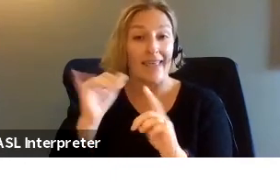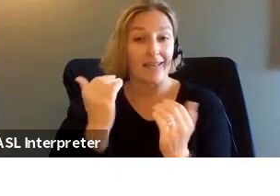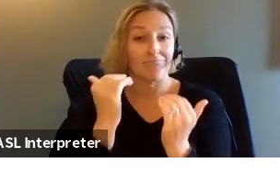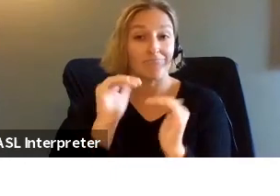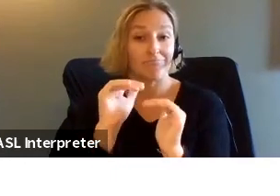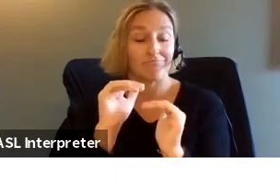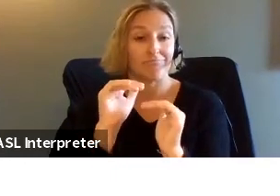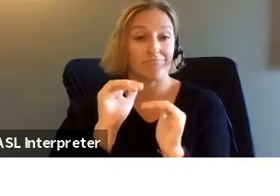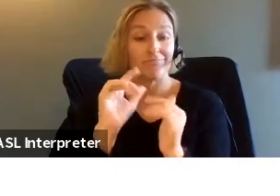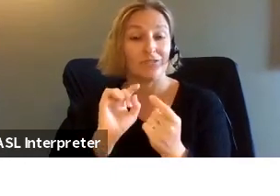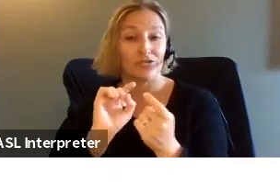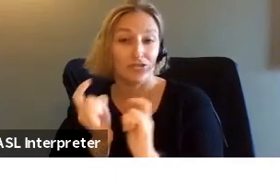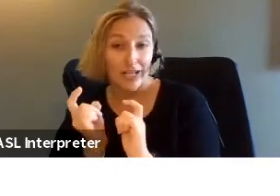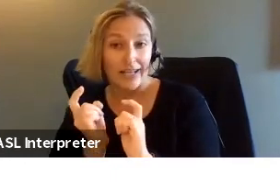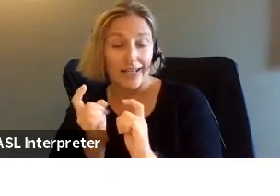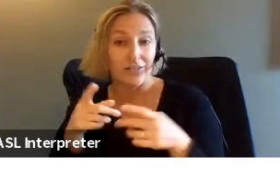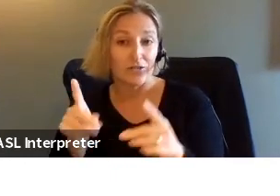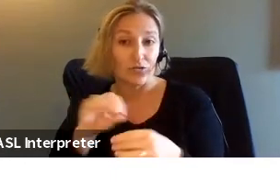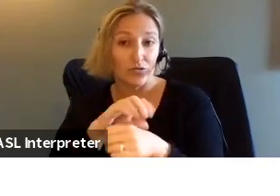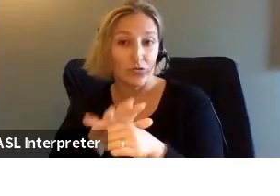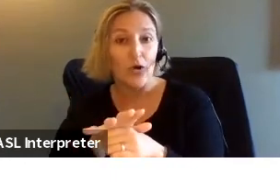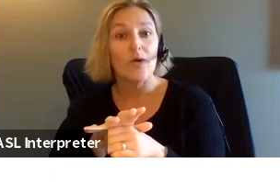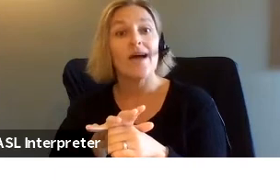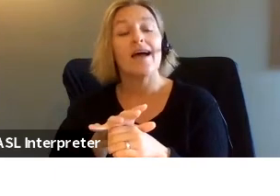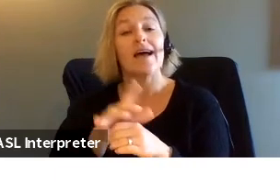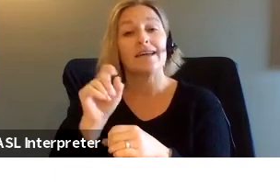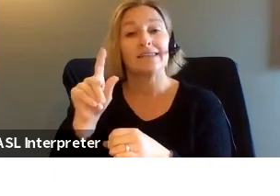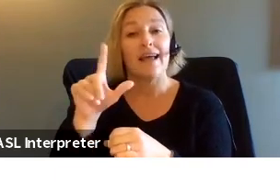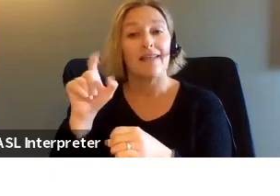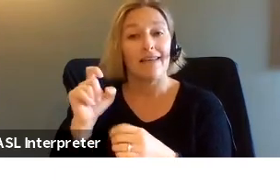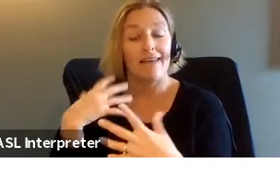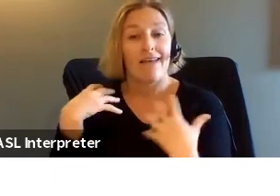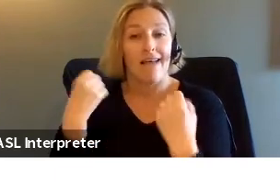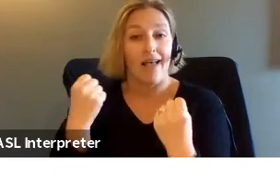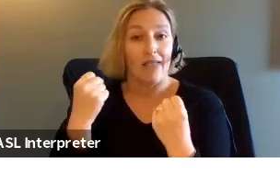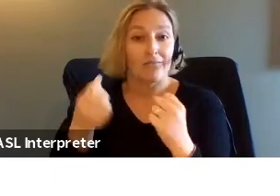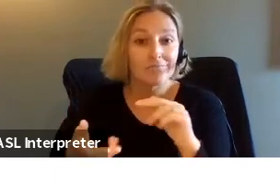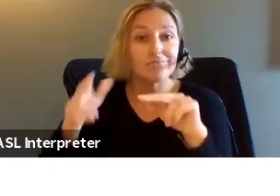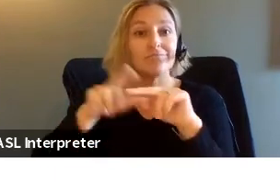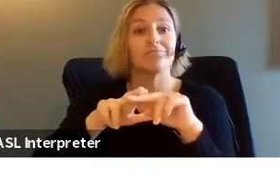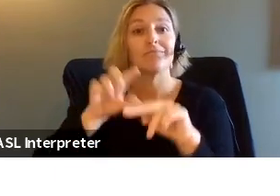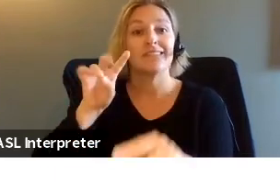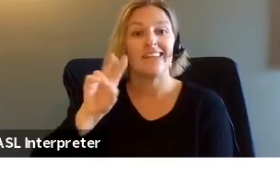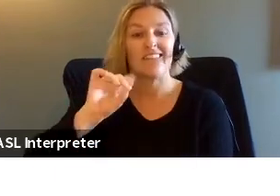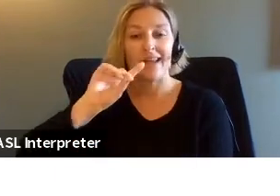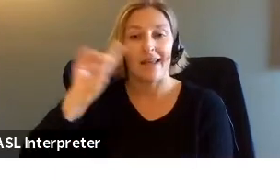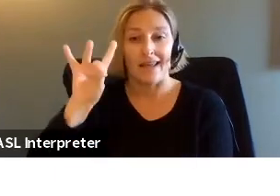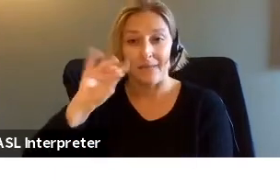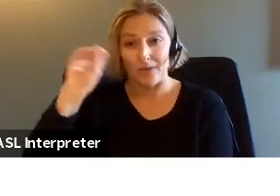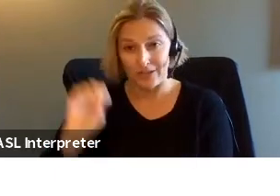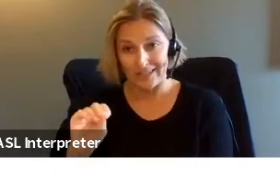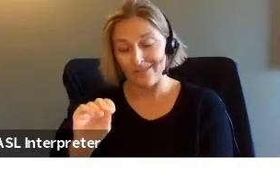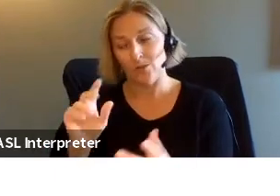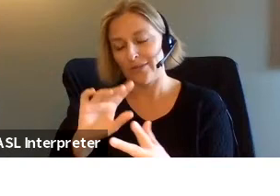health emergency, grew by 78 times and had since stabilized at about 38 times. So we had seen an explosion